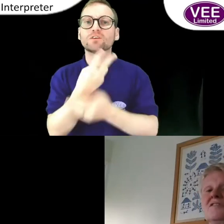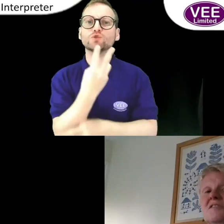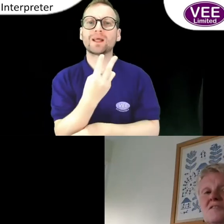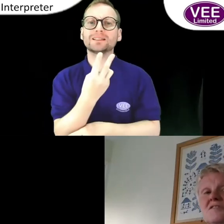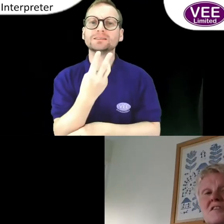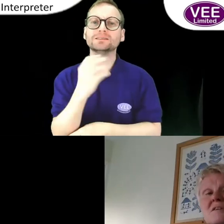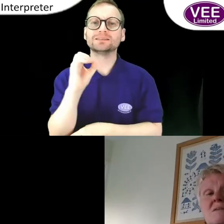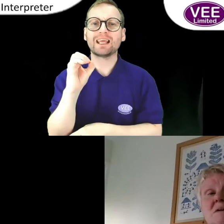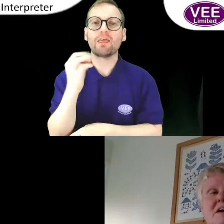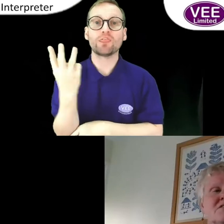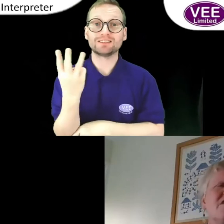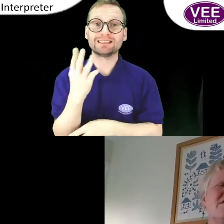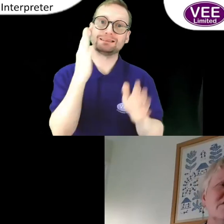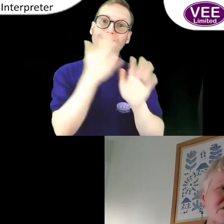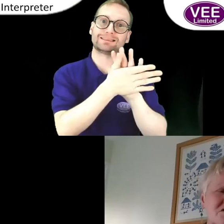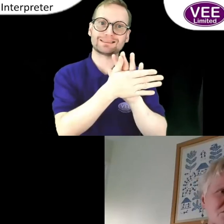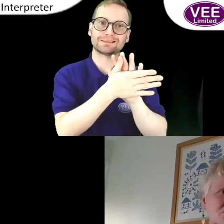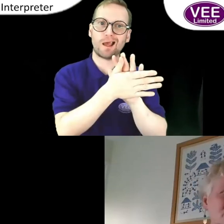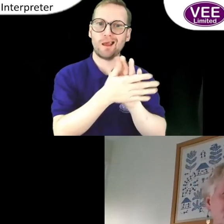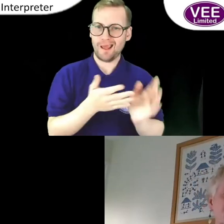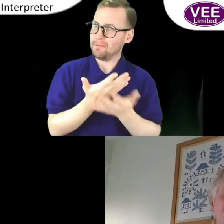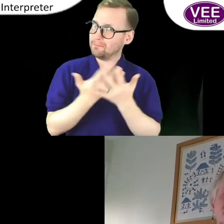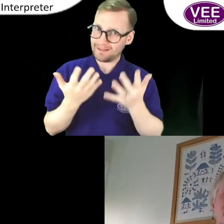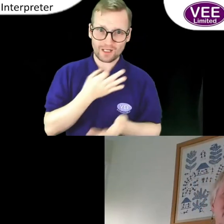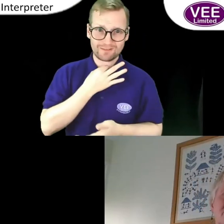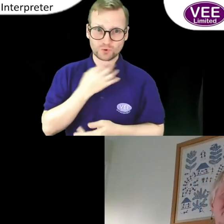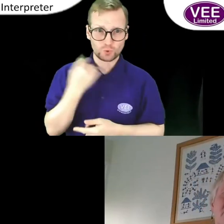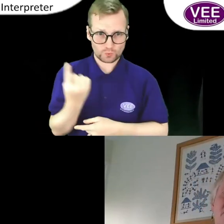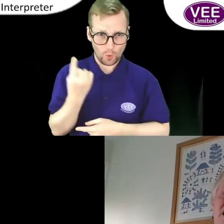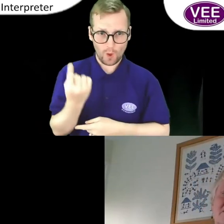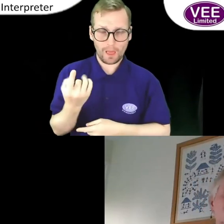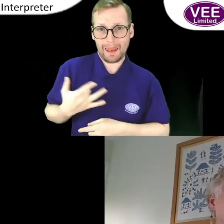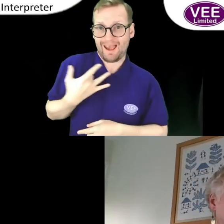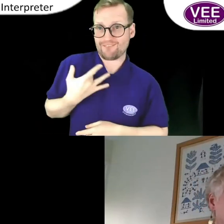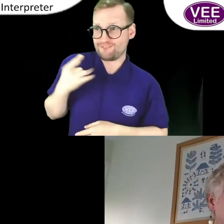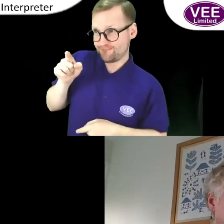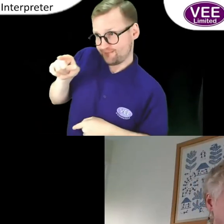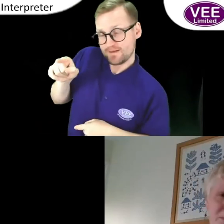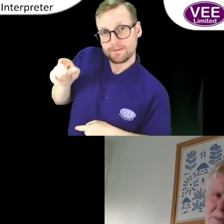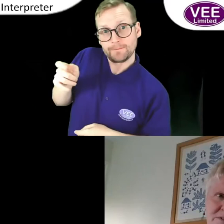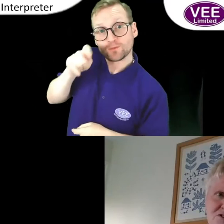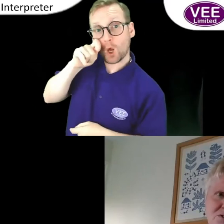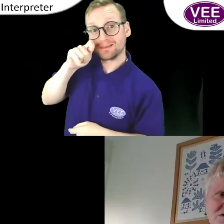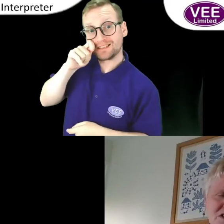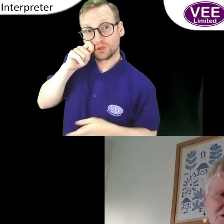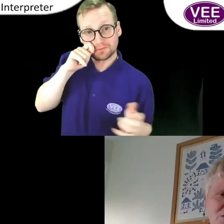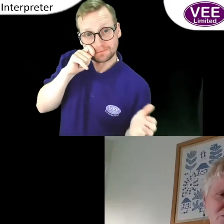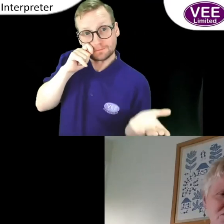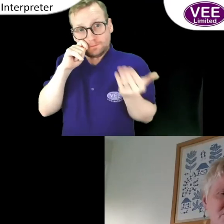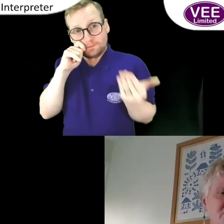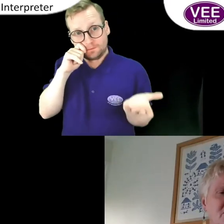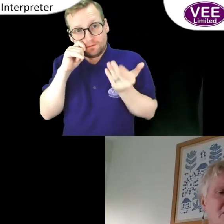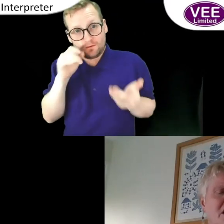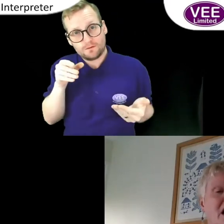2013 disaster, and at great risk to his own life, had got as many people ashore as he